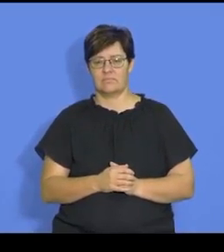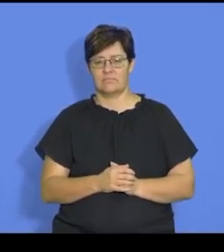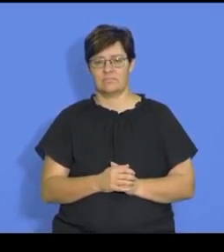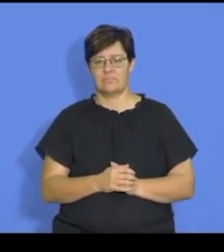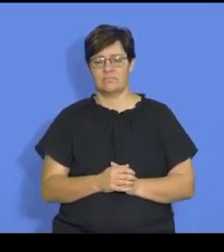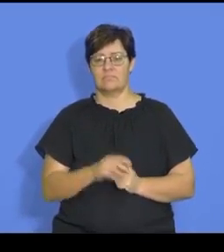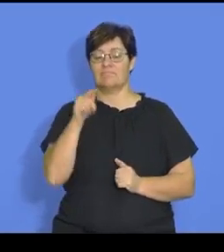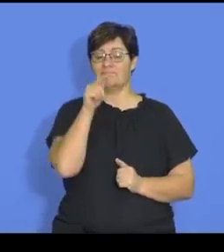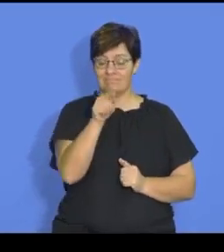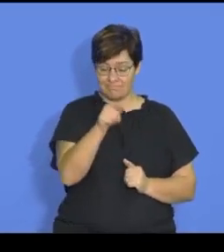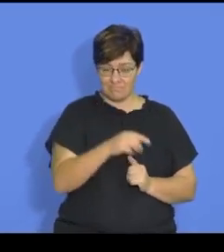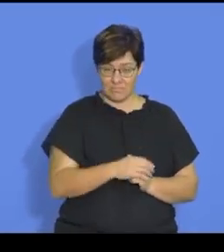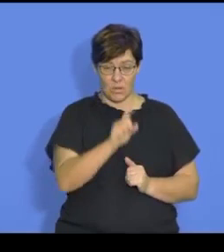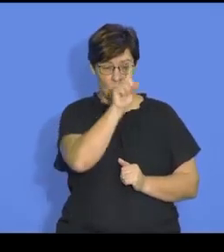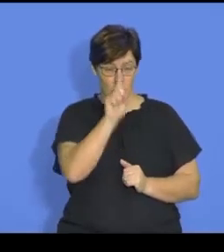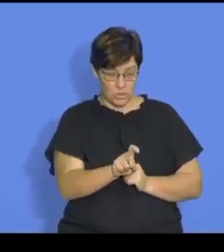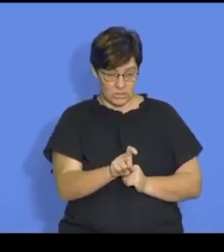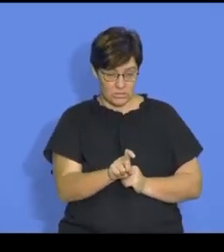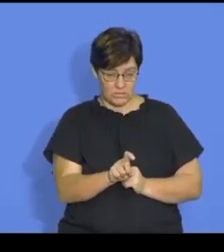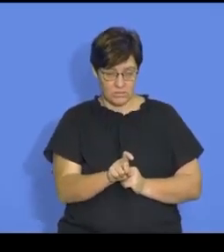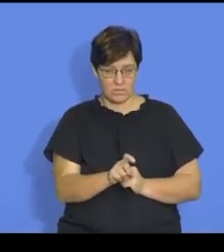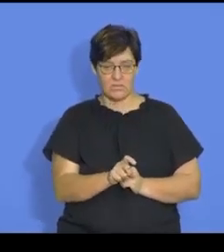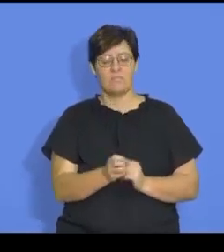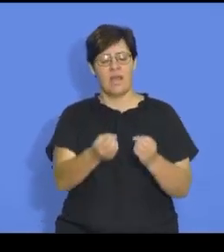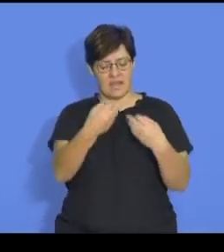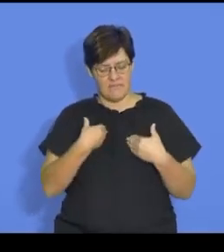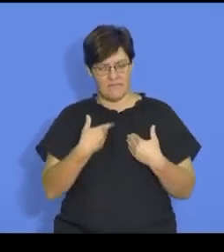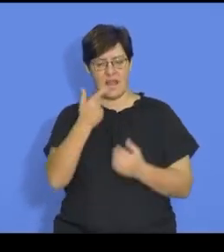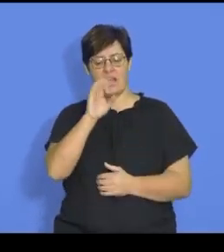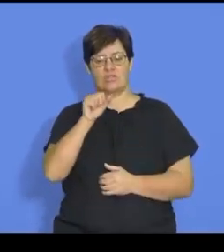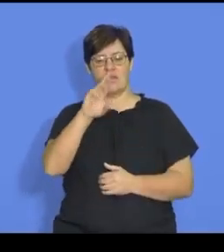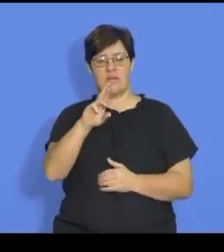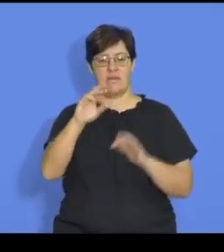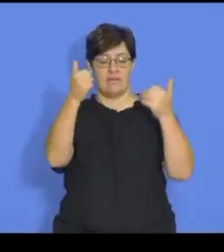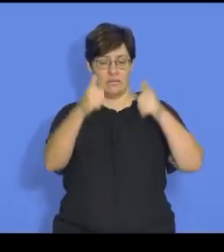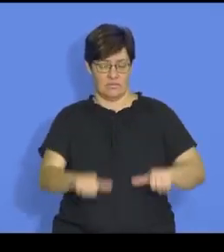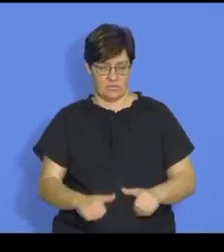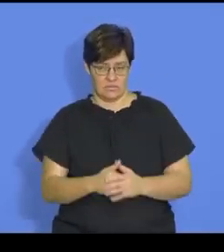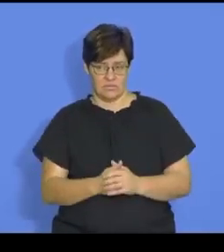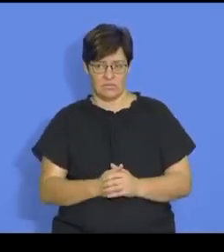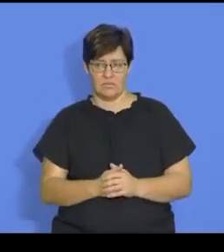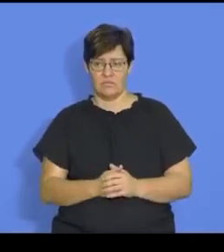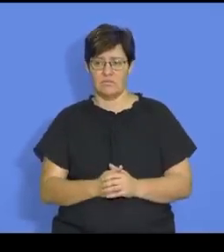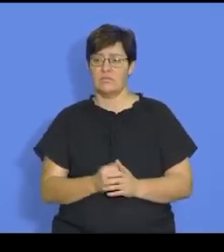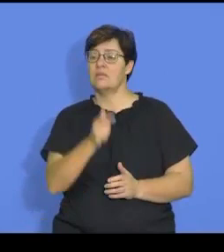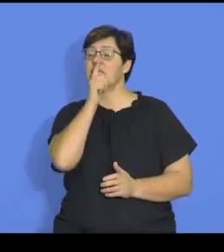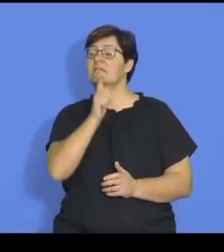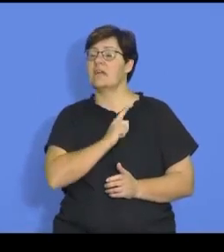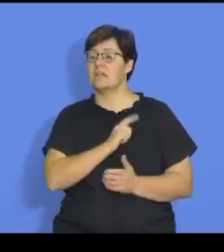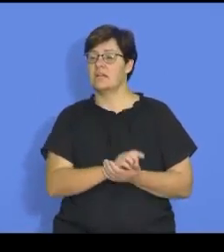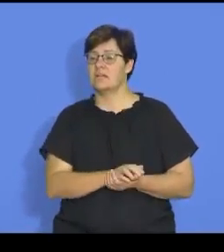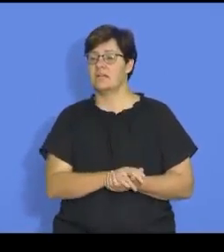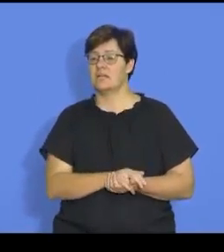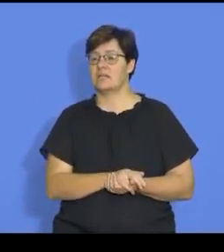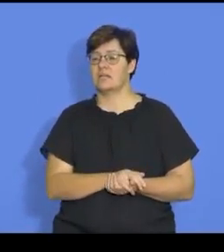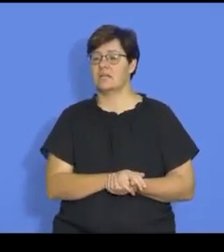Right, so for this question, we are given ledger accounts and we are told to, just want to grab